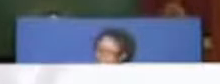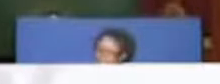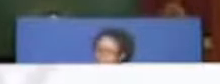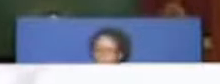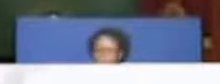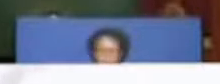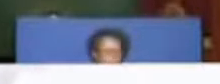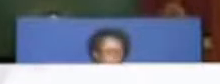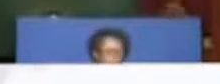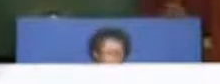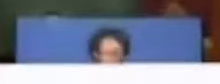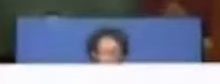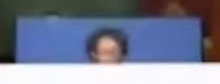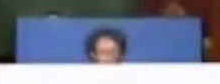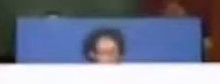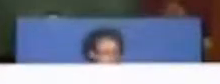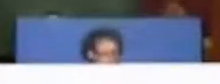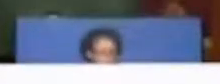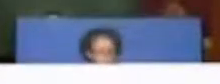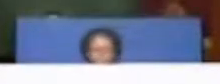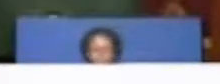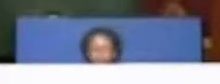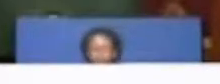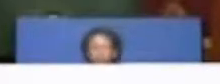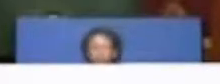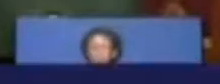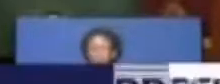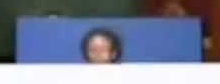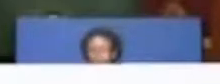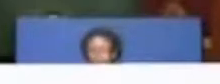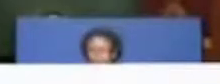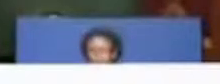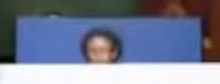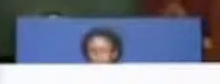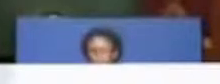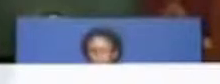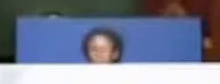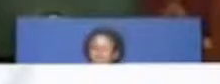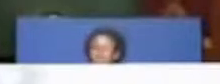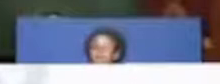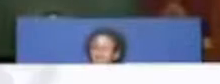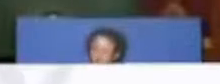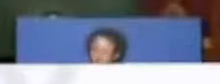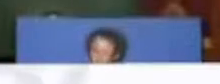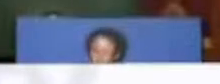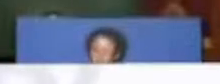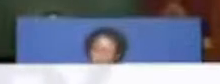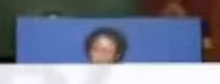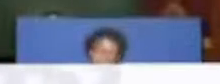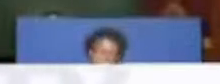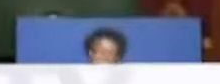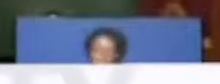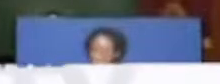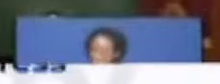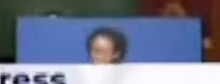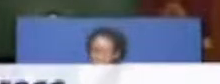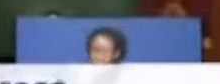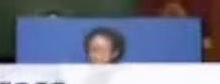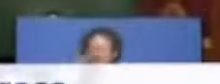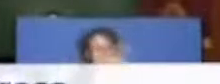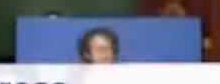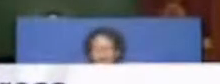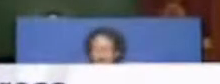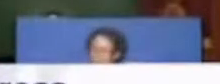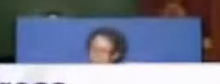receive their COVID-19 vaccinations. The COVID-19 vaccines are in stock across our country and in all our